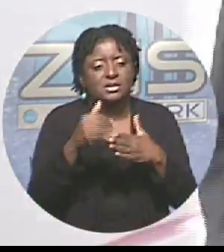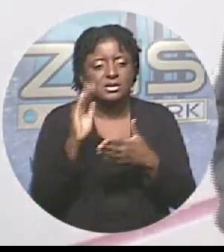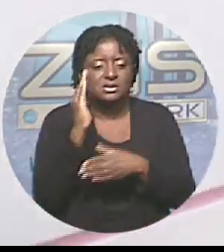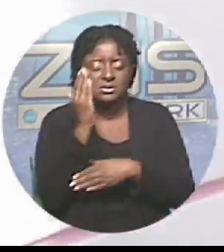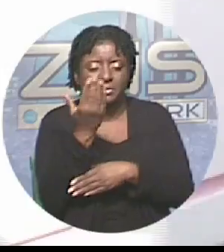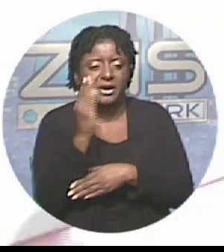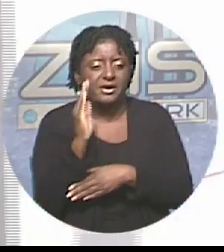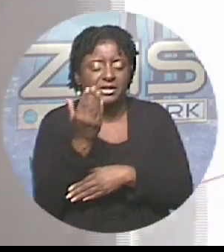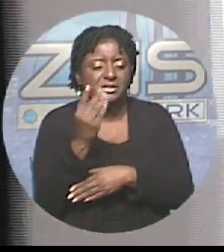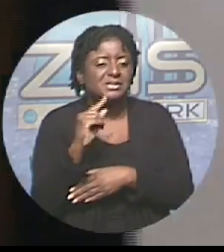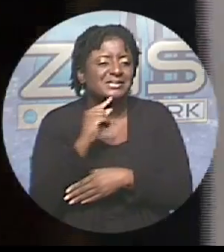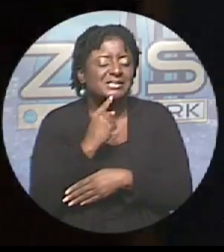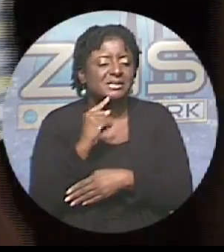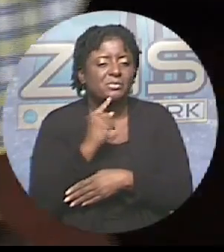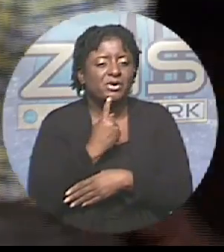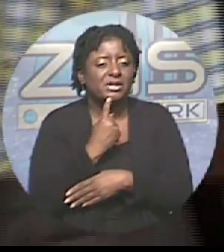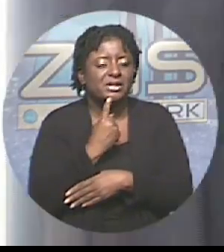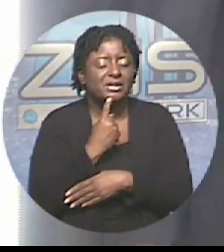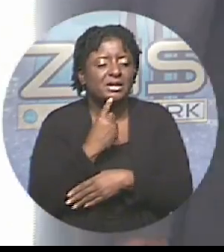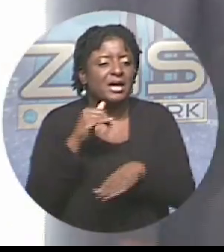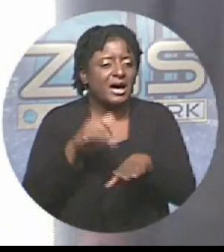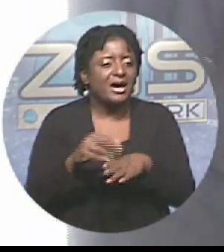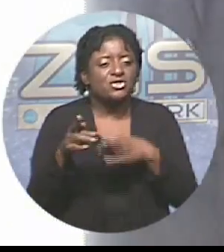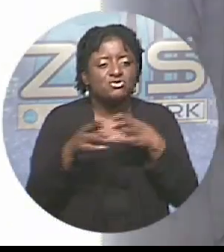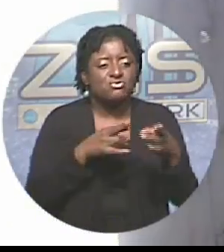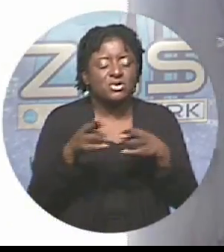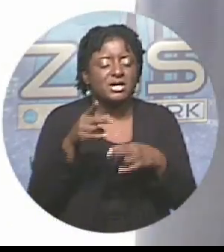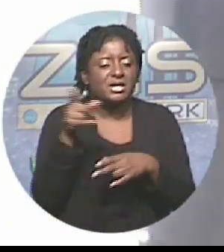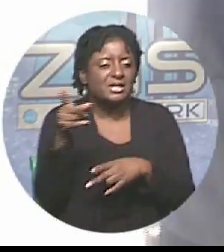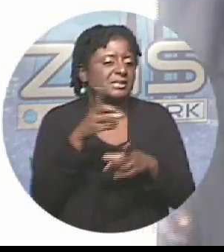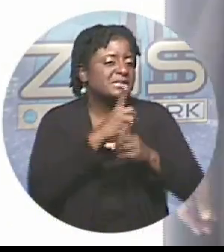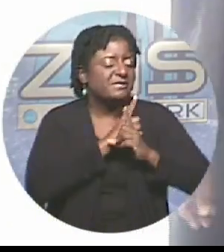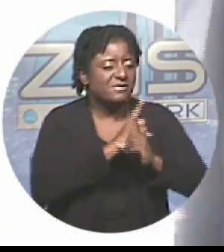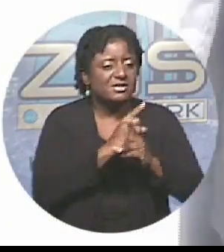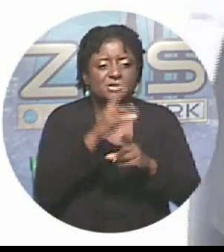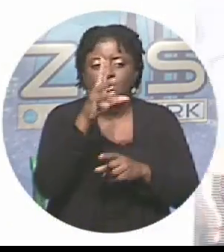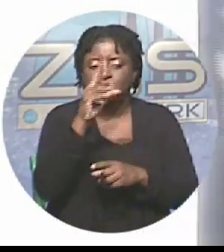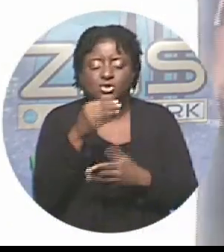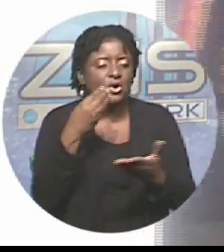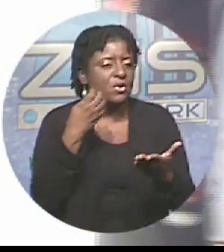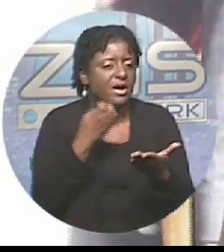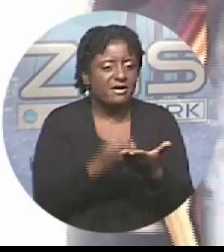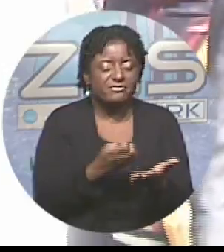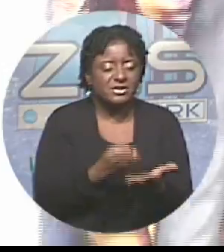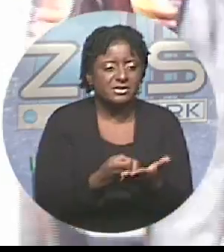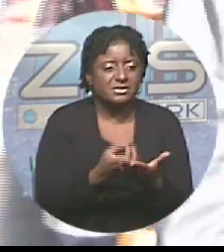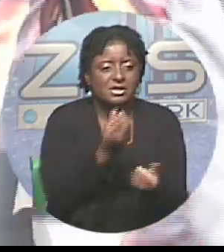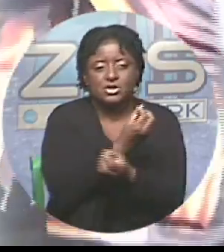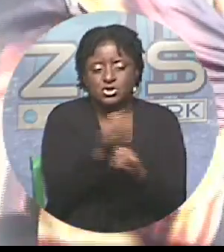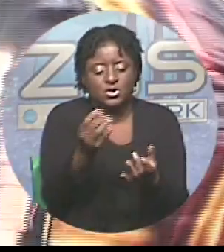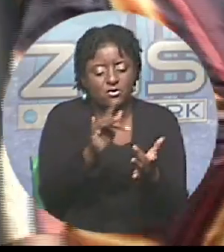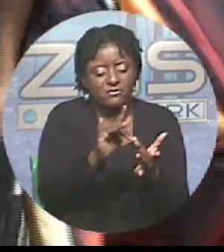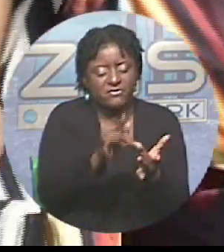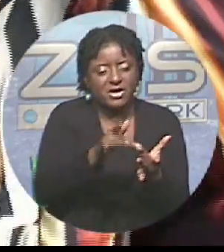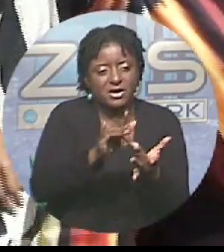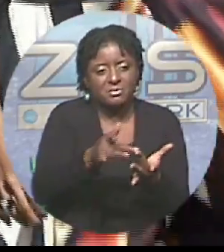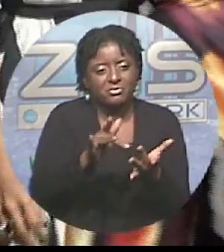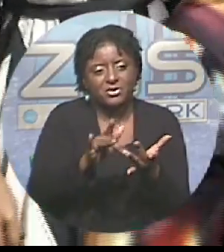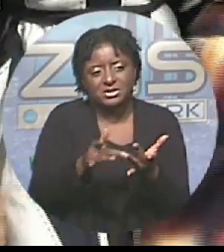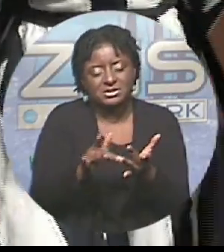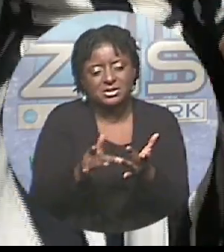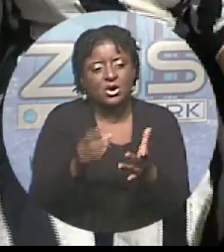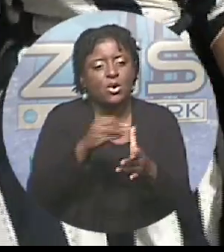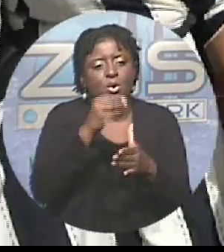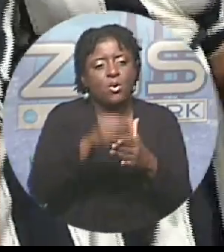at the ruling. Boswick's defense was that there was no direct forensic evidence due to the lack of fingerprints or serial numbers on